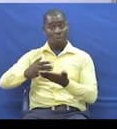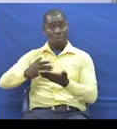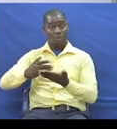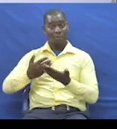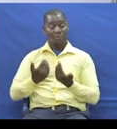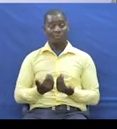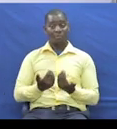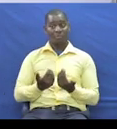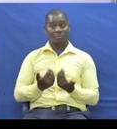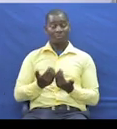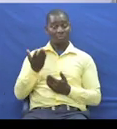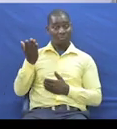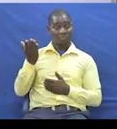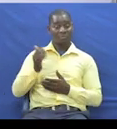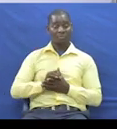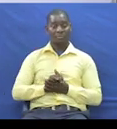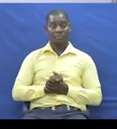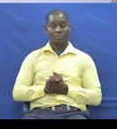It is a positive